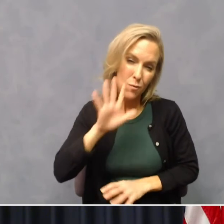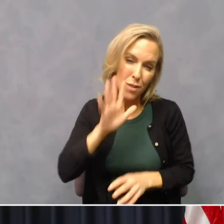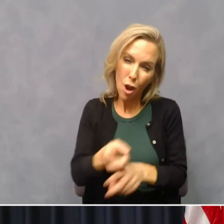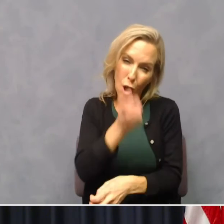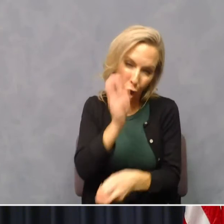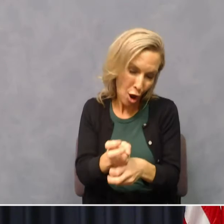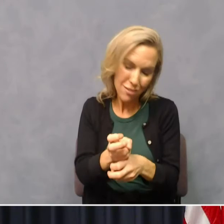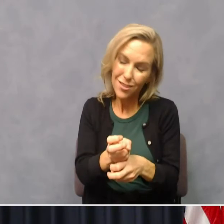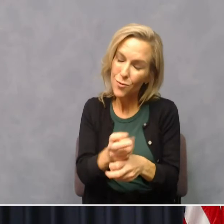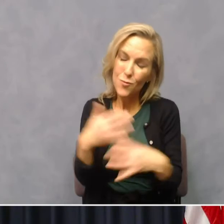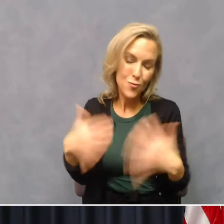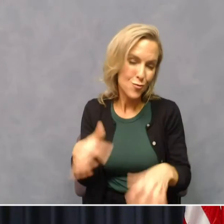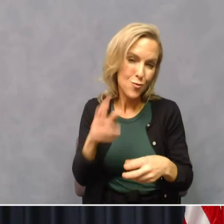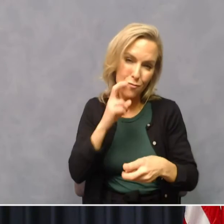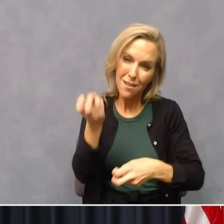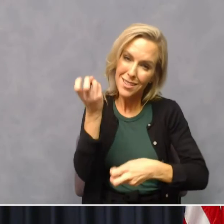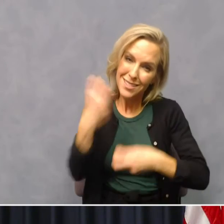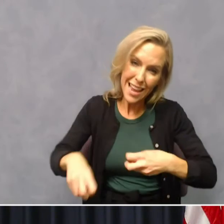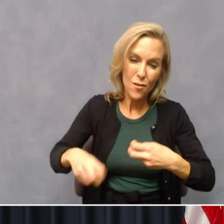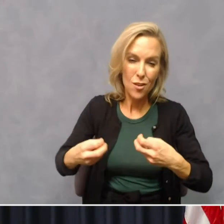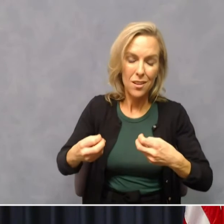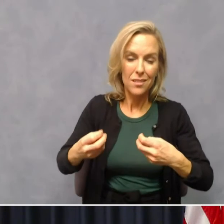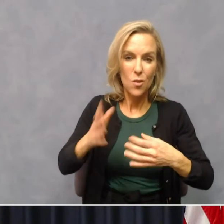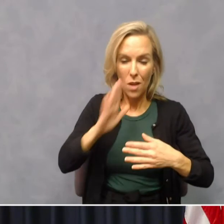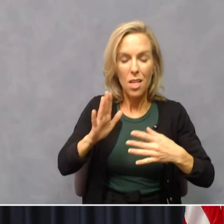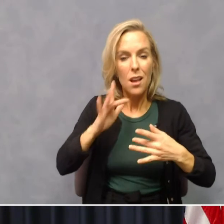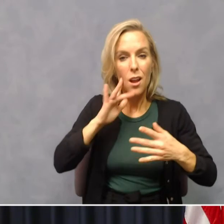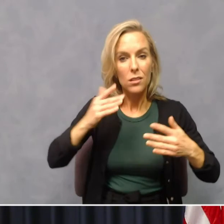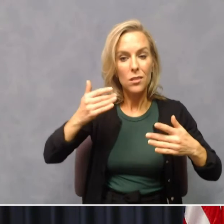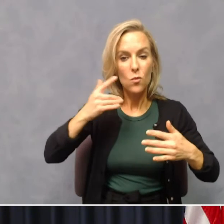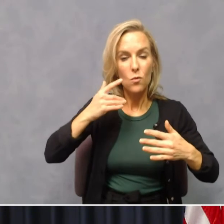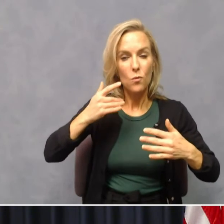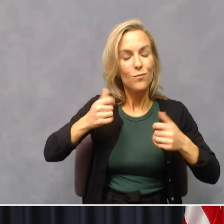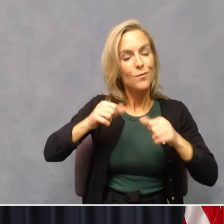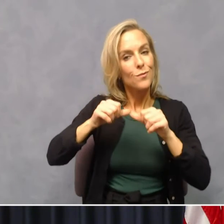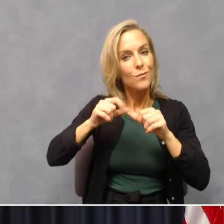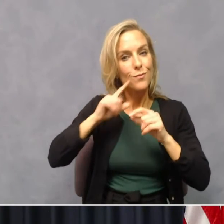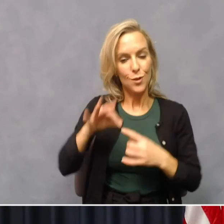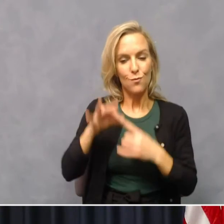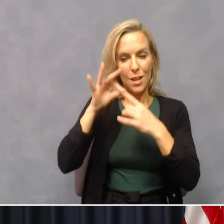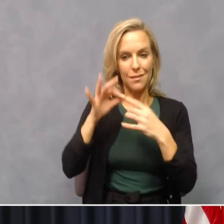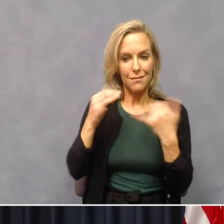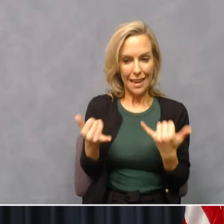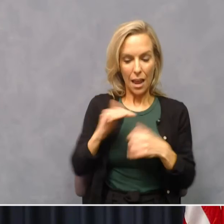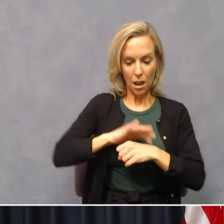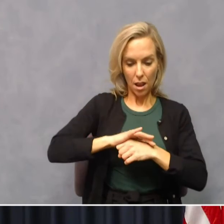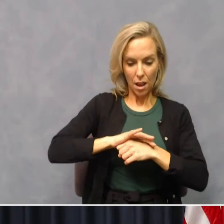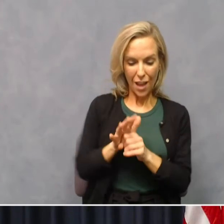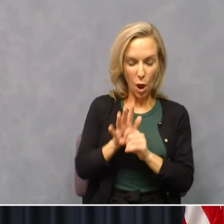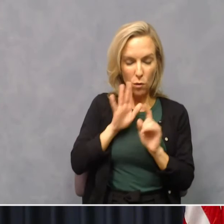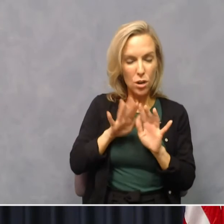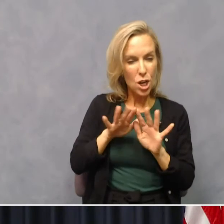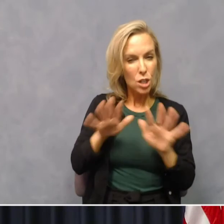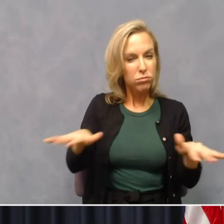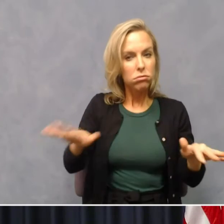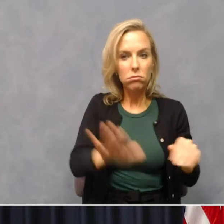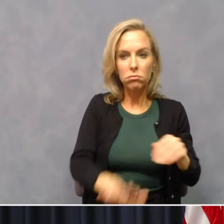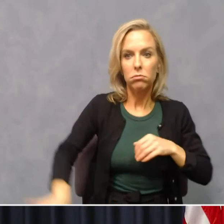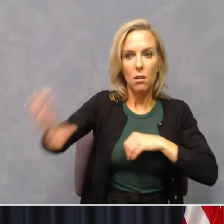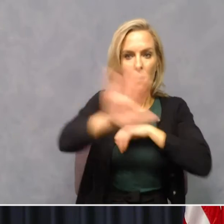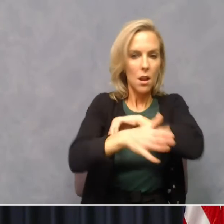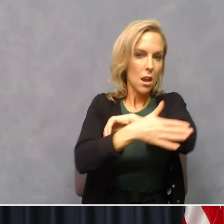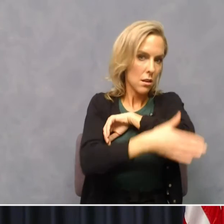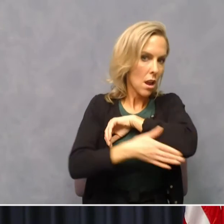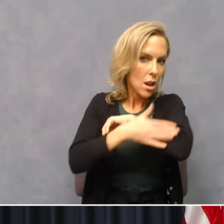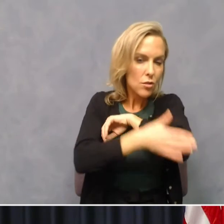harder and harder, especially as the virus is spreading so significantly across the country, to wait